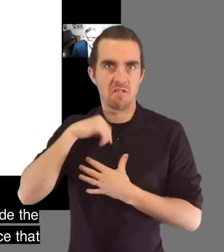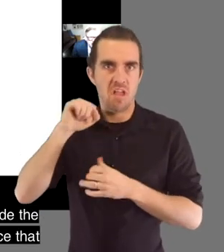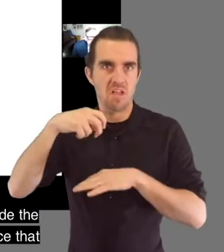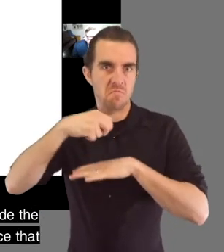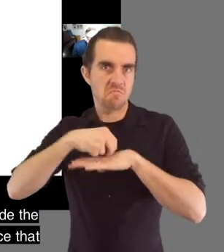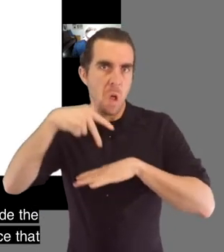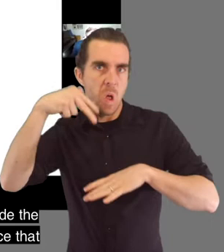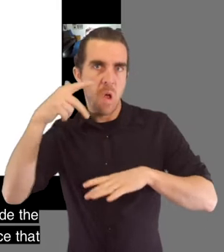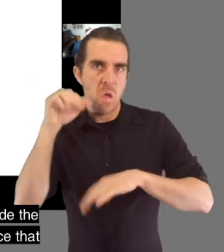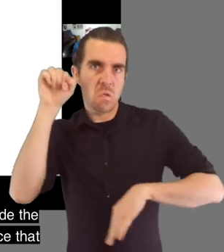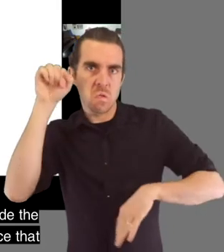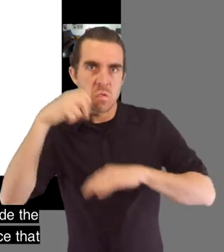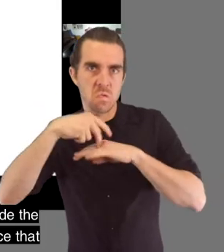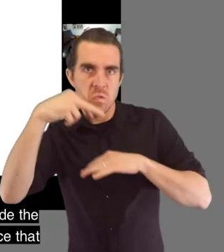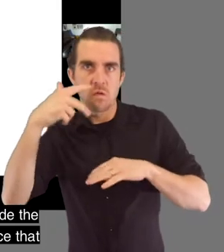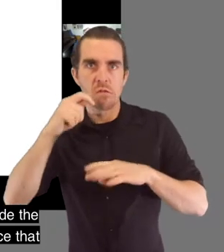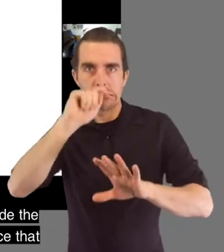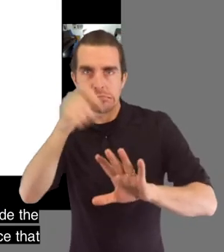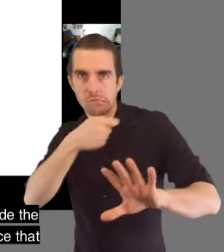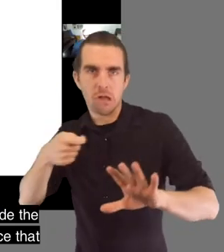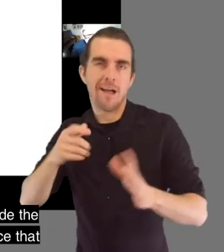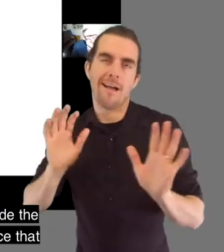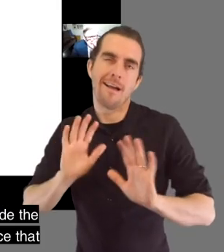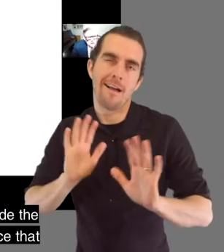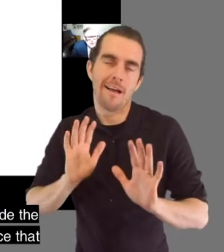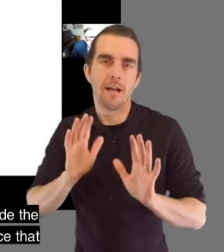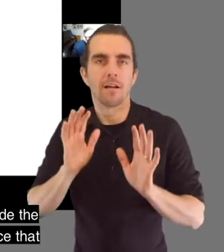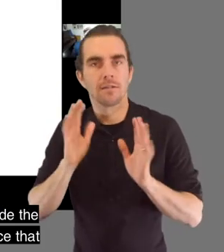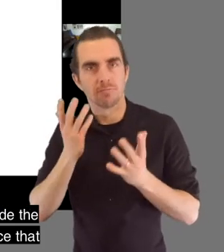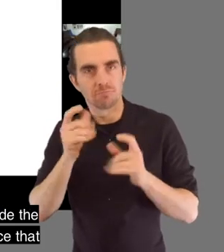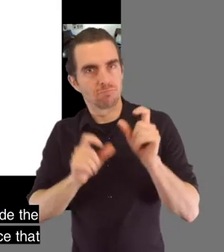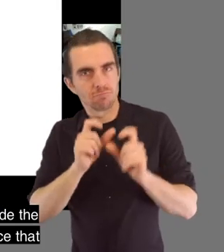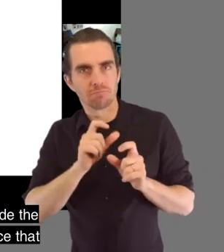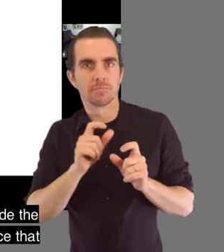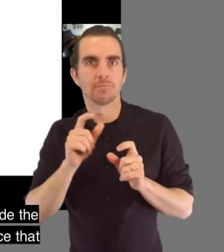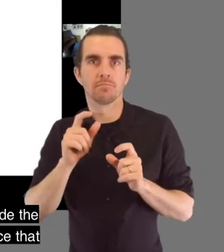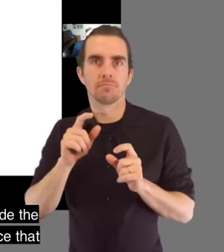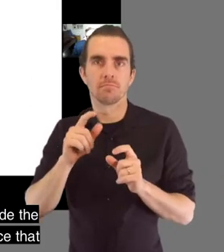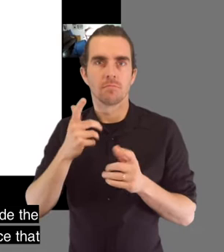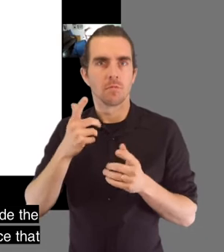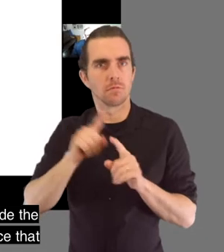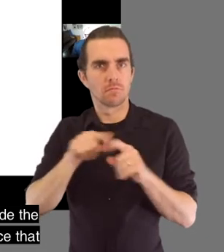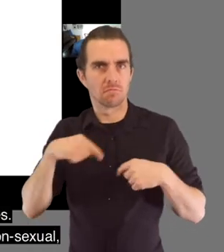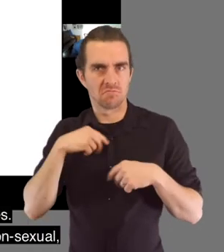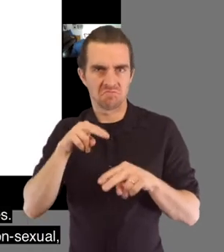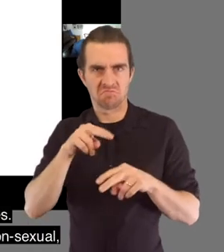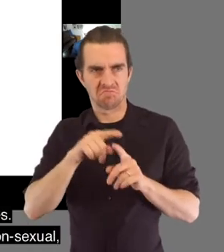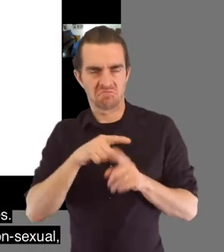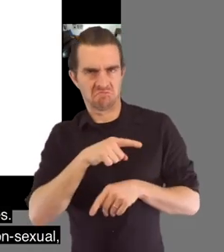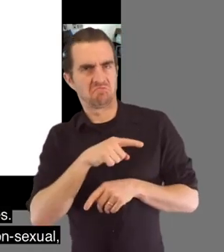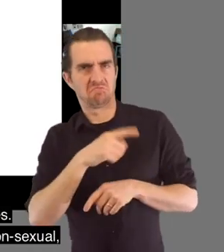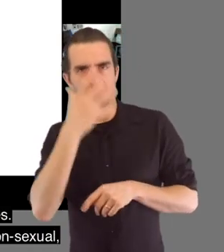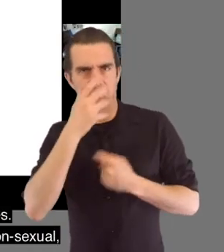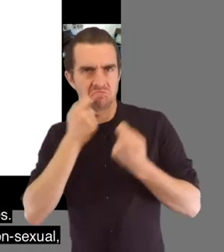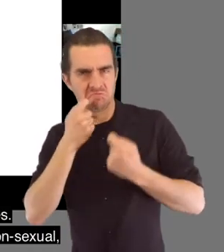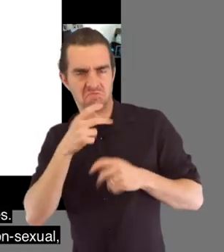attributes. Avoid making our attitude the problem. Show the barriers we face that keep us from living